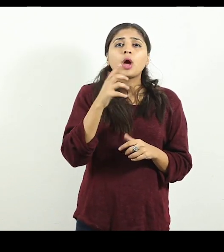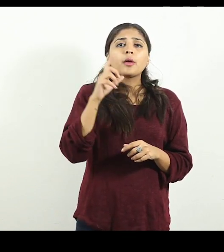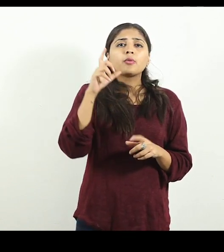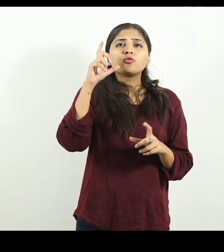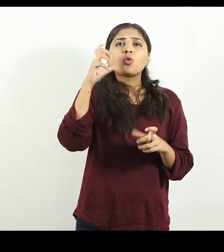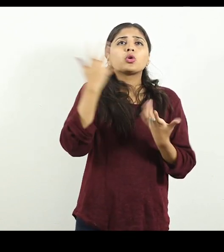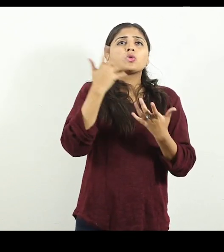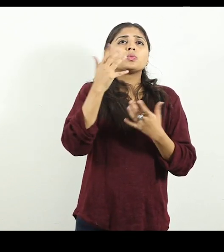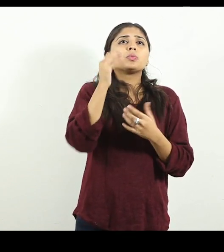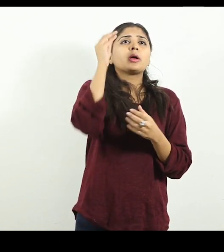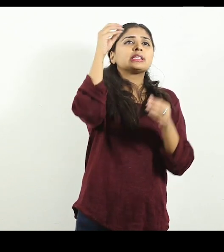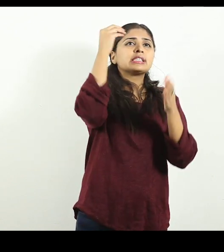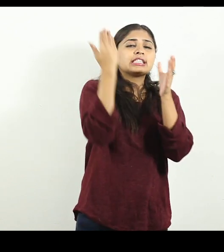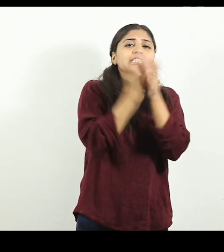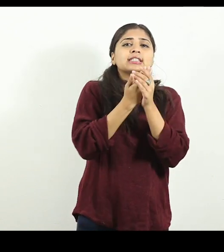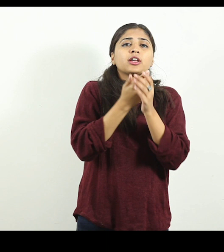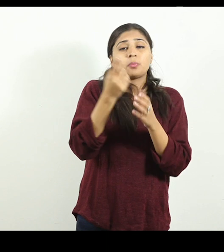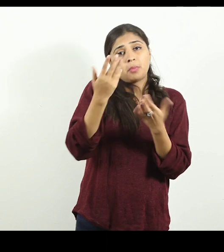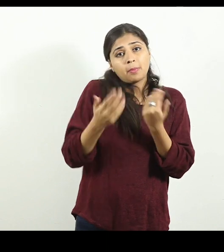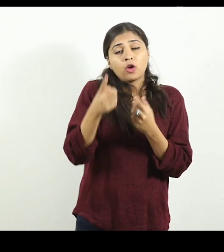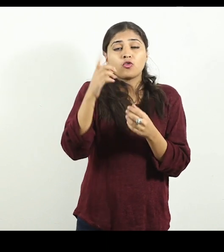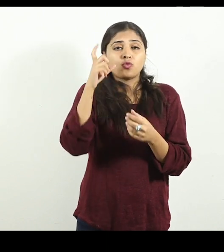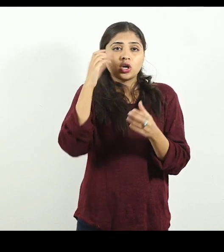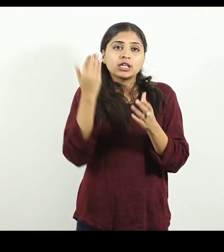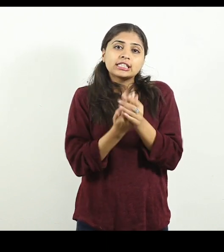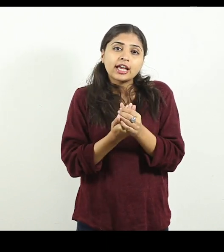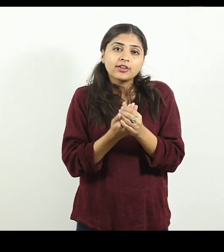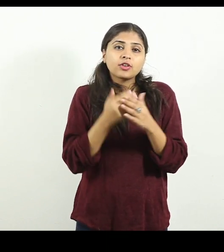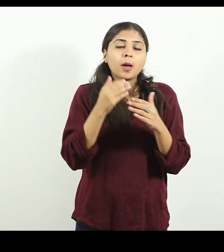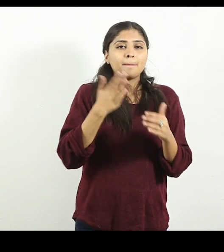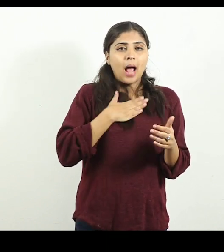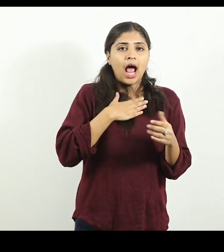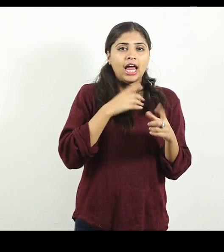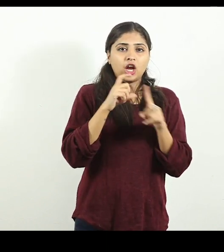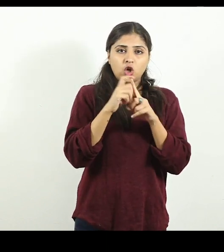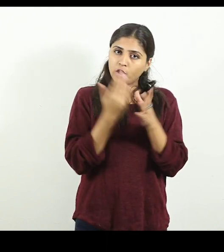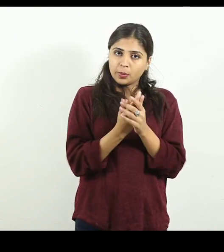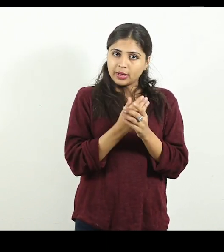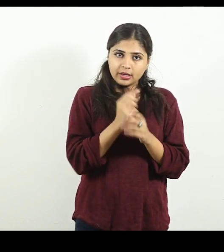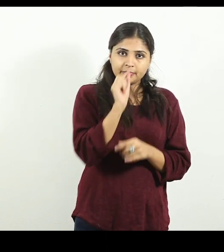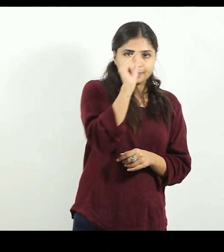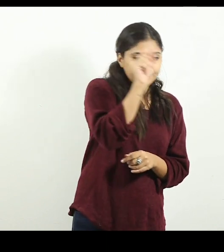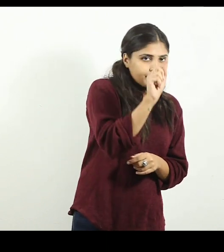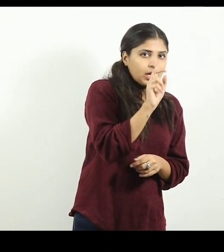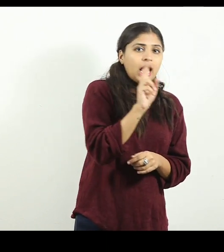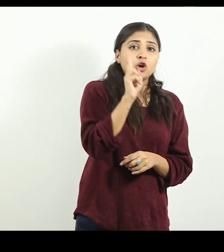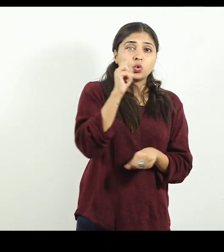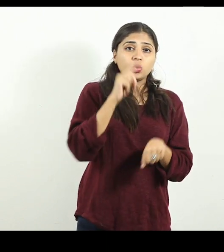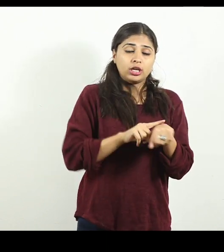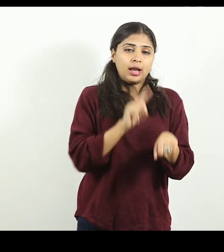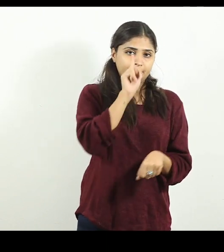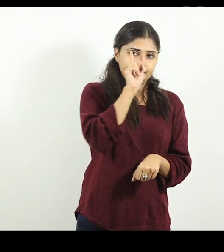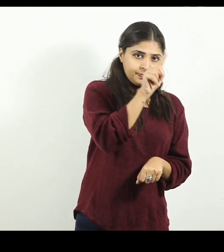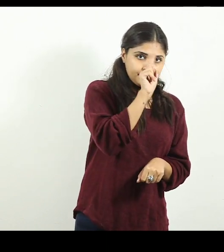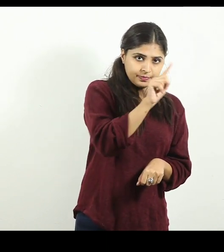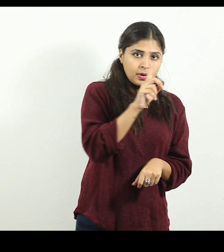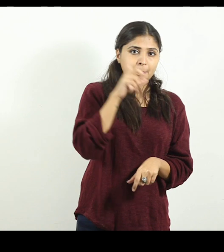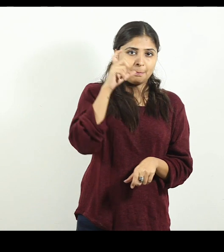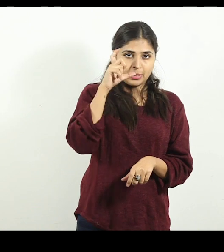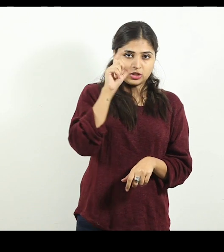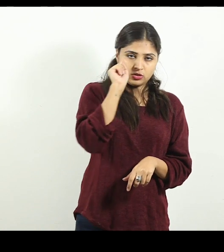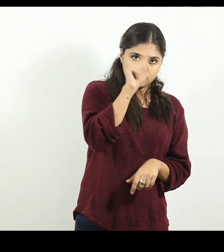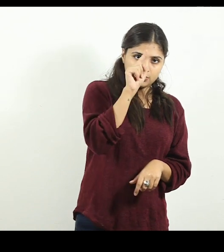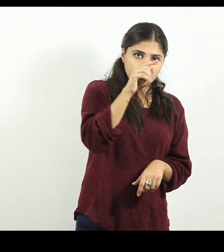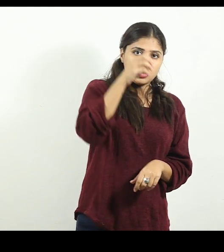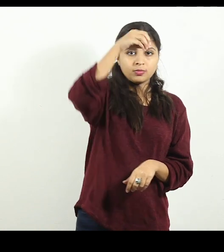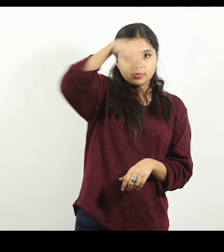3. Locate the picture that you want to insert. For example, you might have picture file located in My Documents. Number